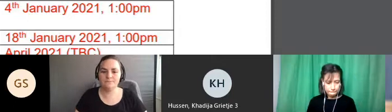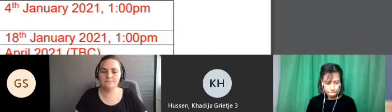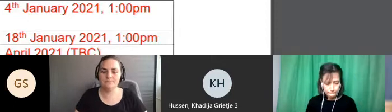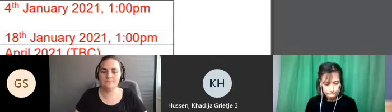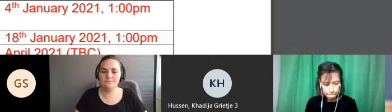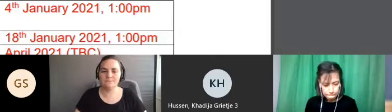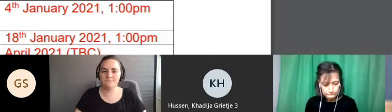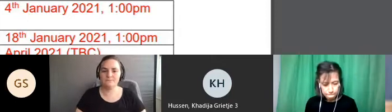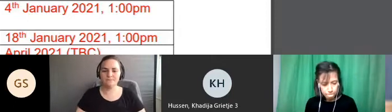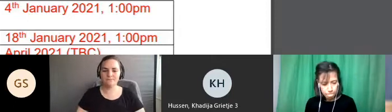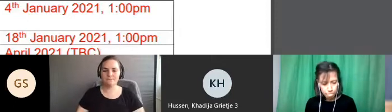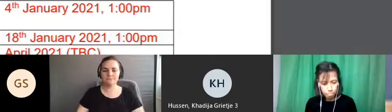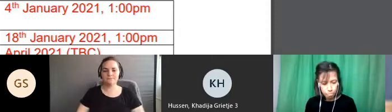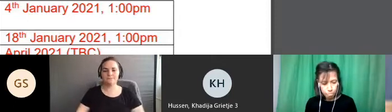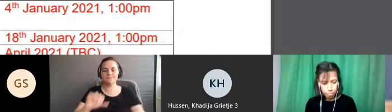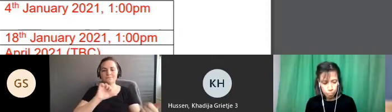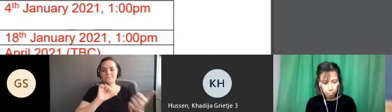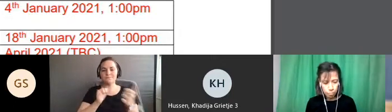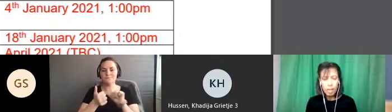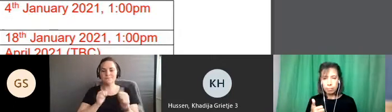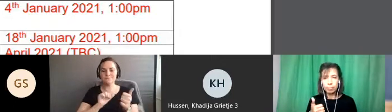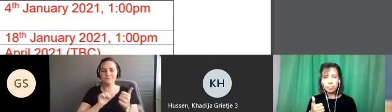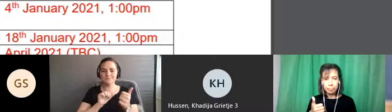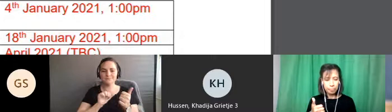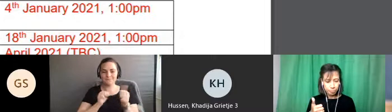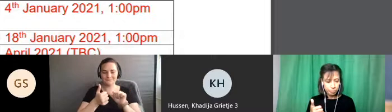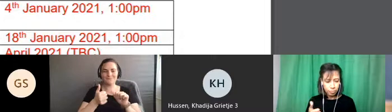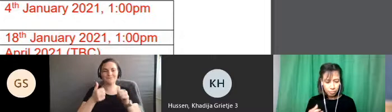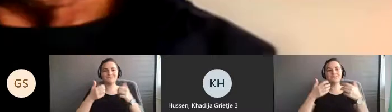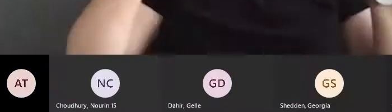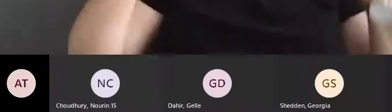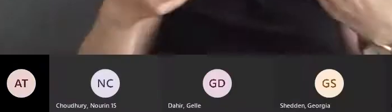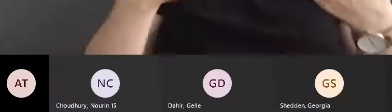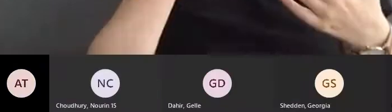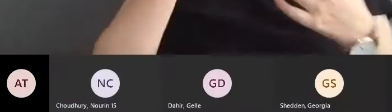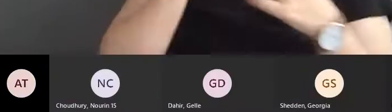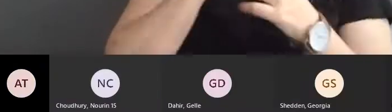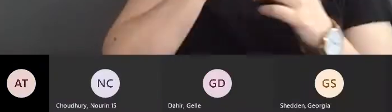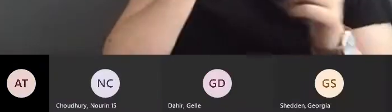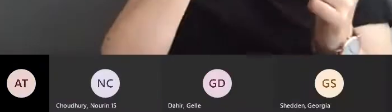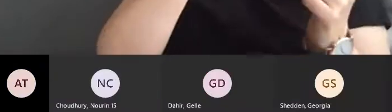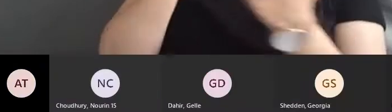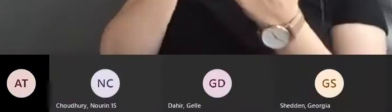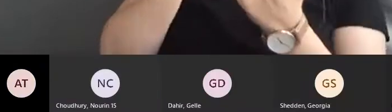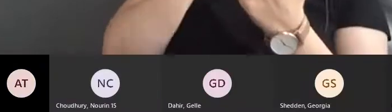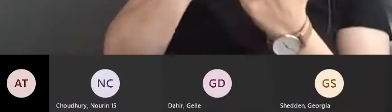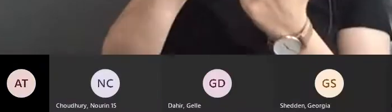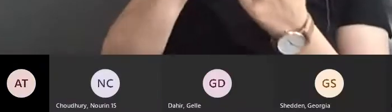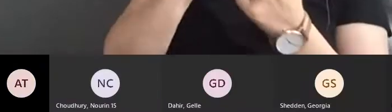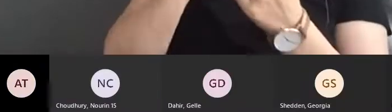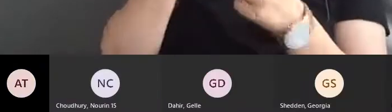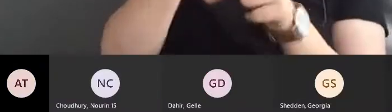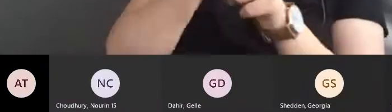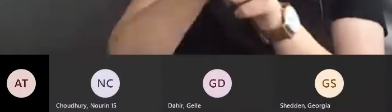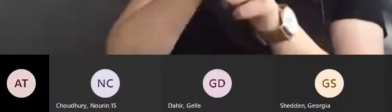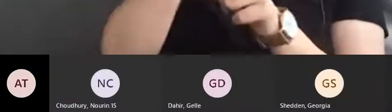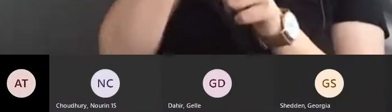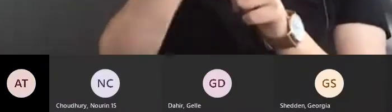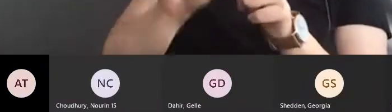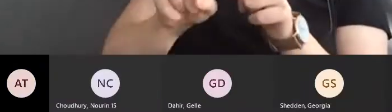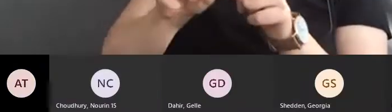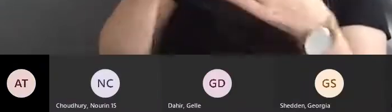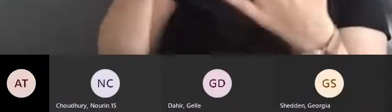I'm just going to come back to the group again just to see if there are any questions there. I'm not seeing anything at the moment. That's fine.